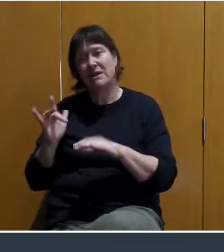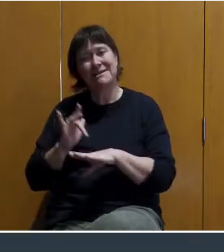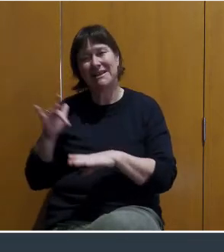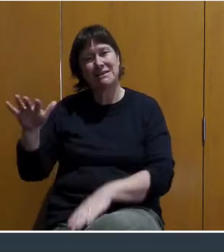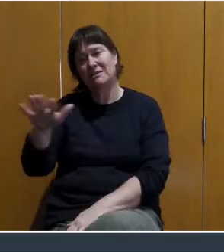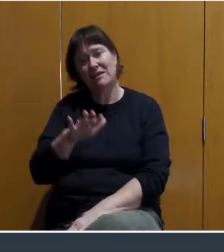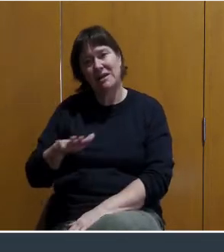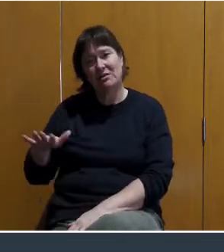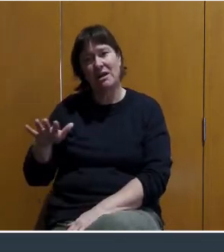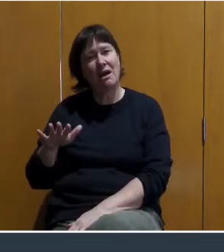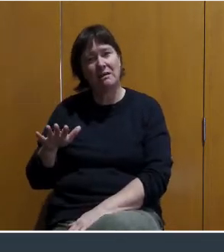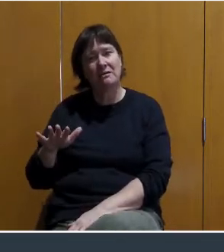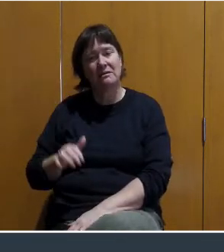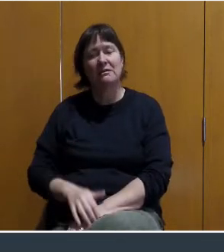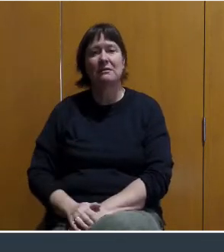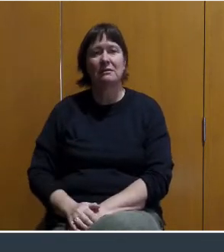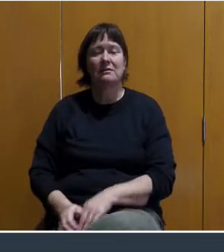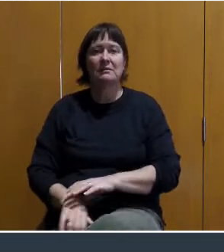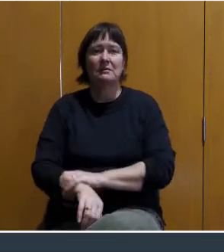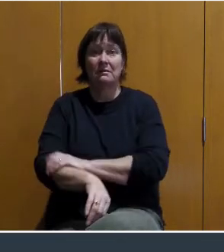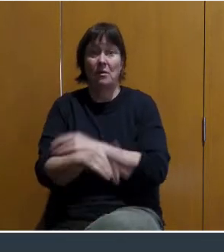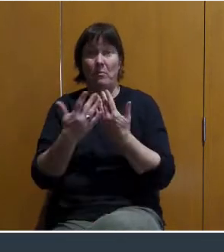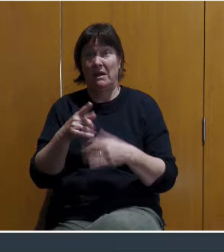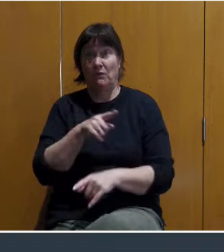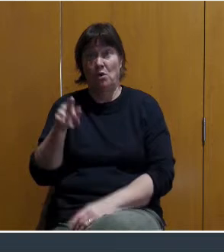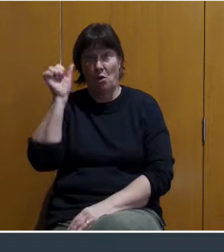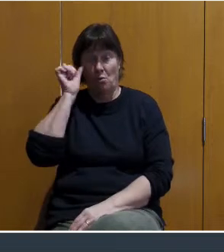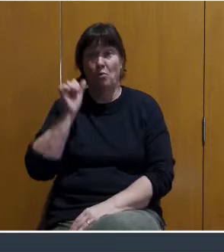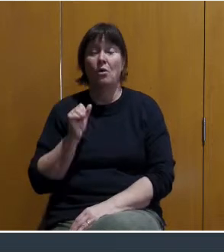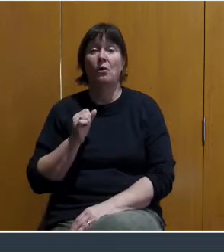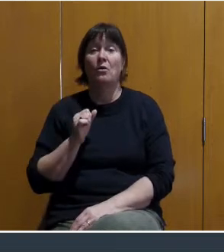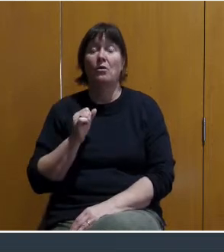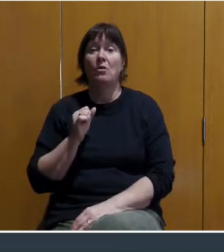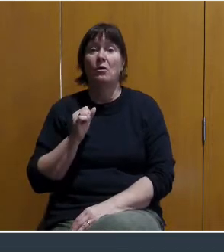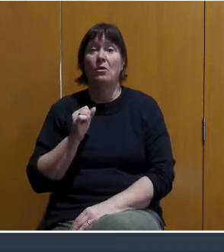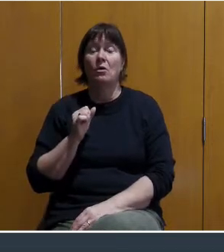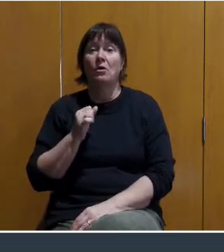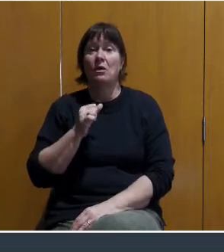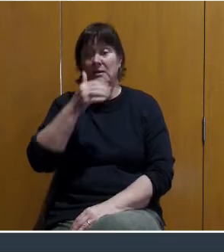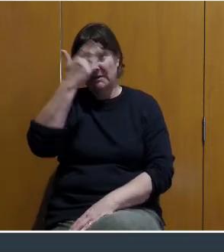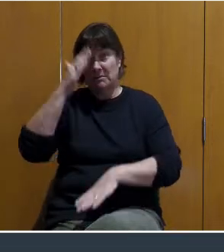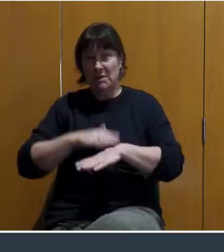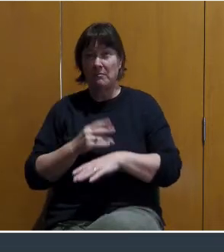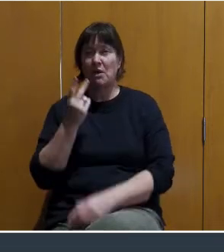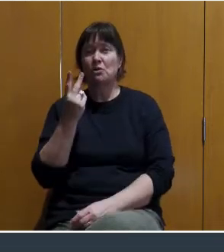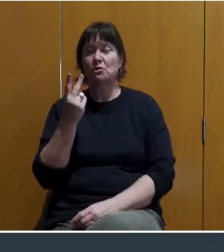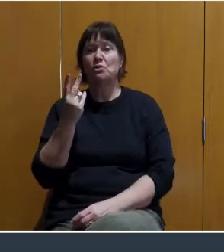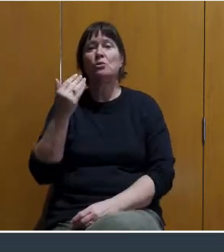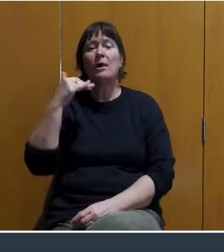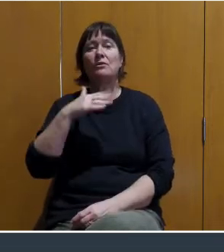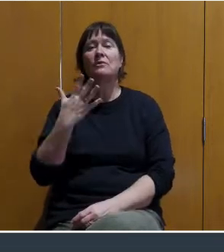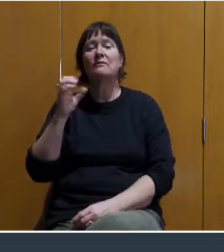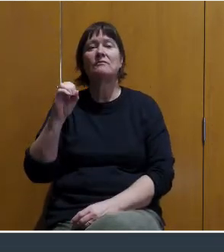the entire estuary. As many of you would know, every summer we have about 250